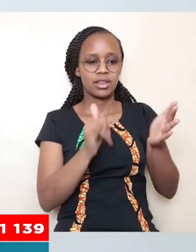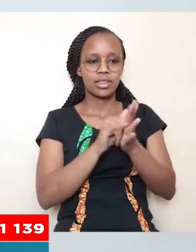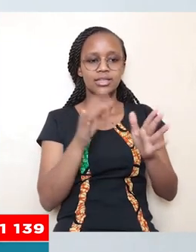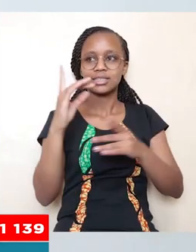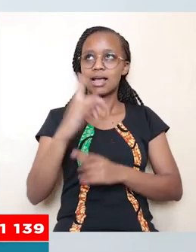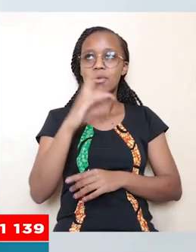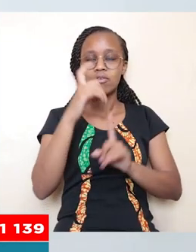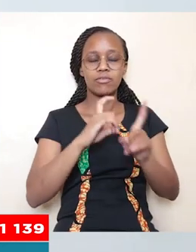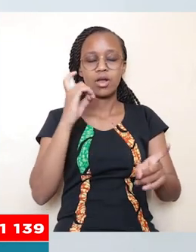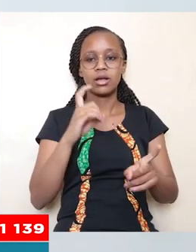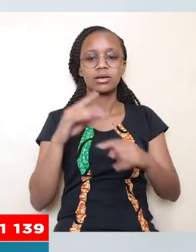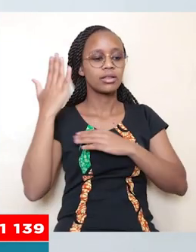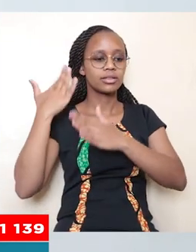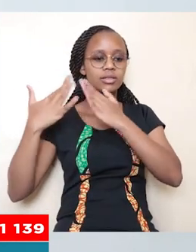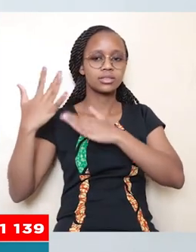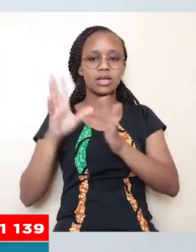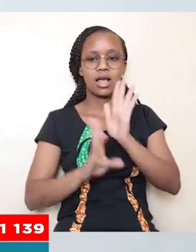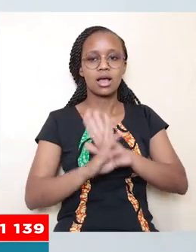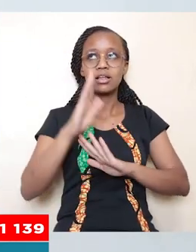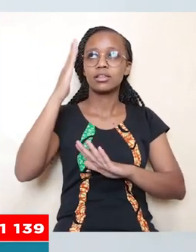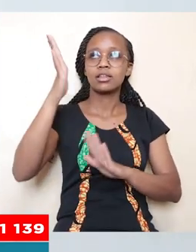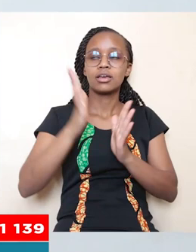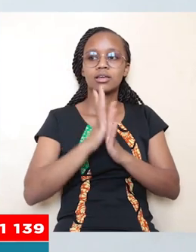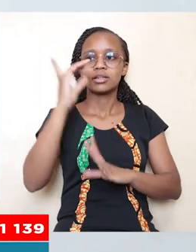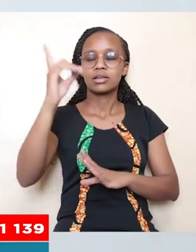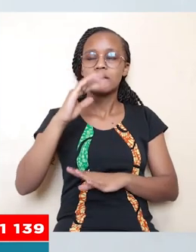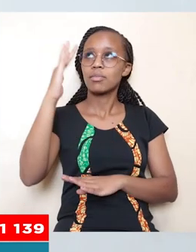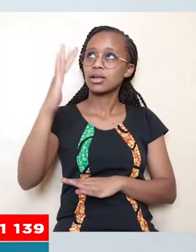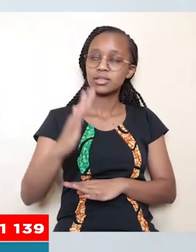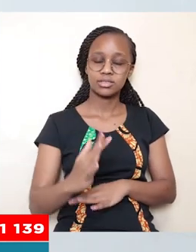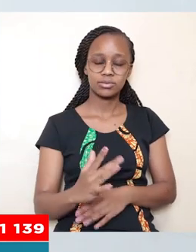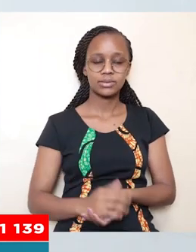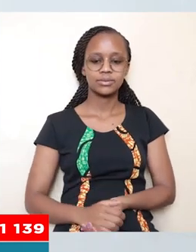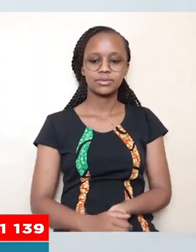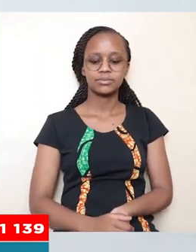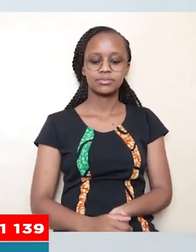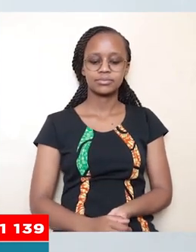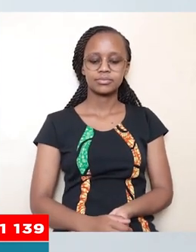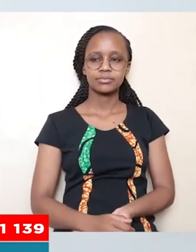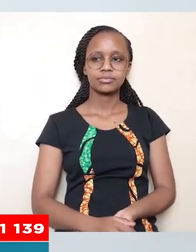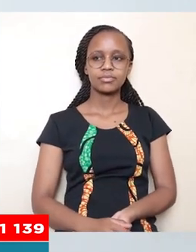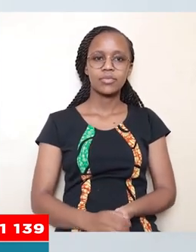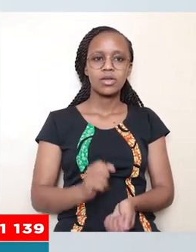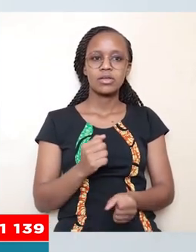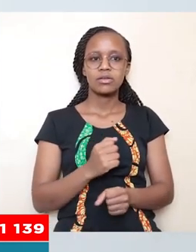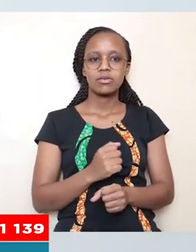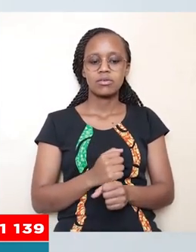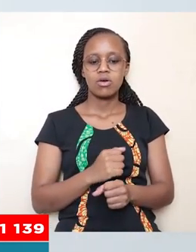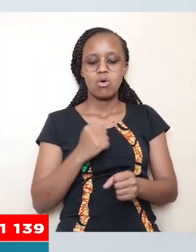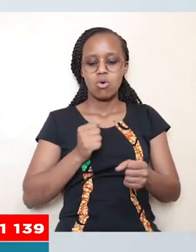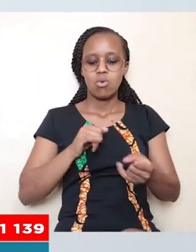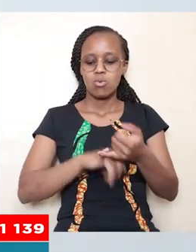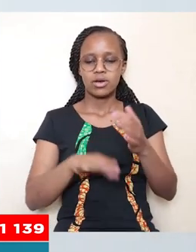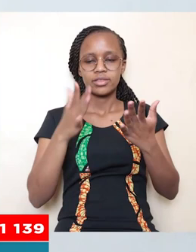is coming from the generations up there coming down. Your wife is not in that